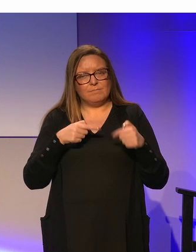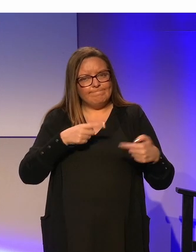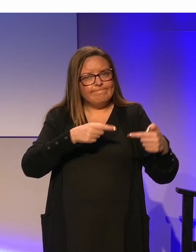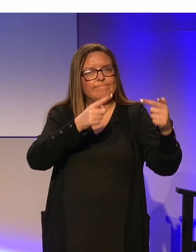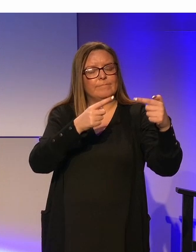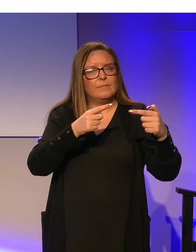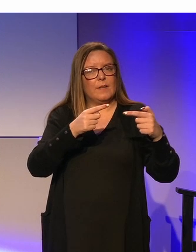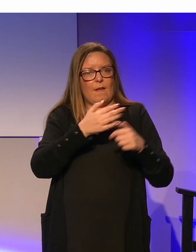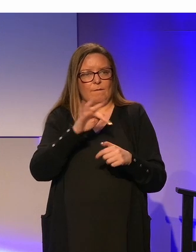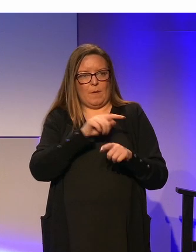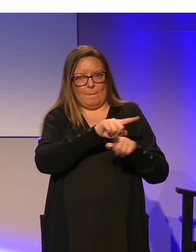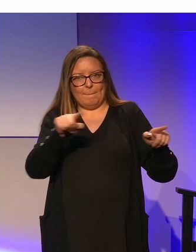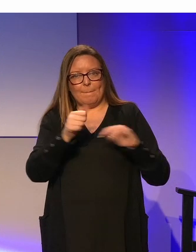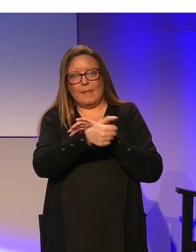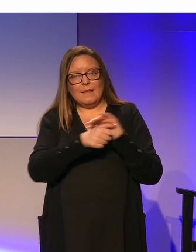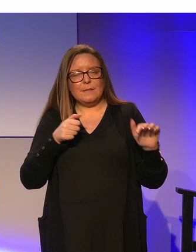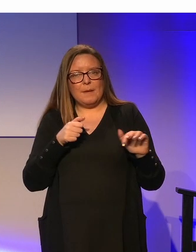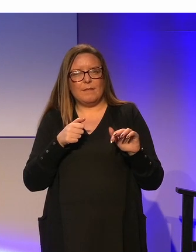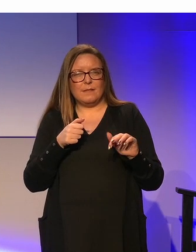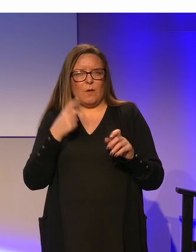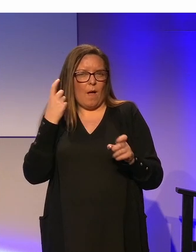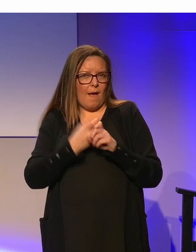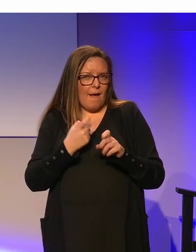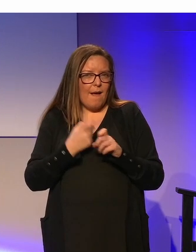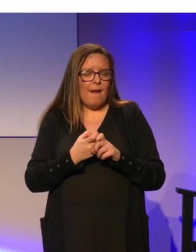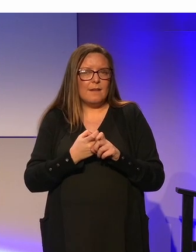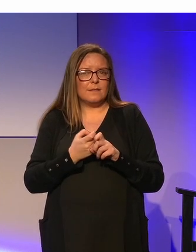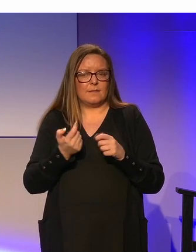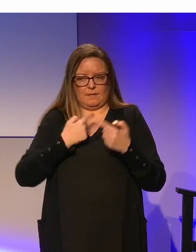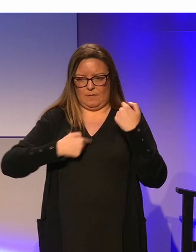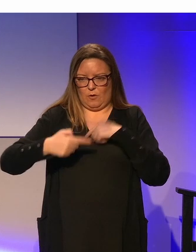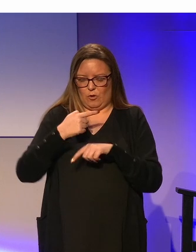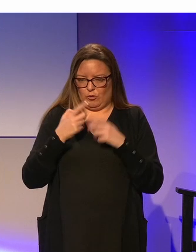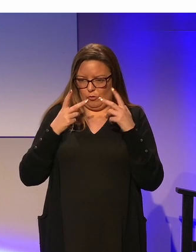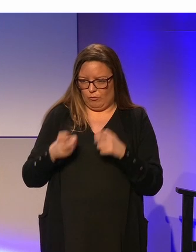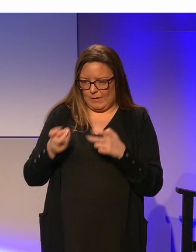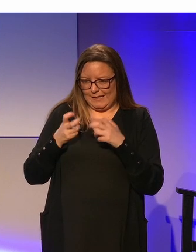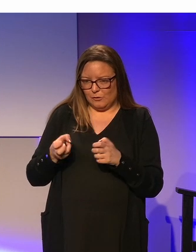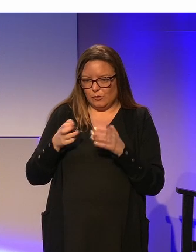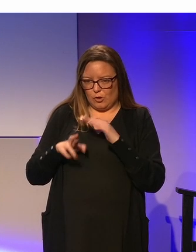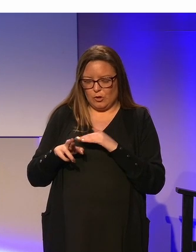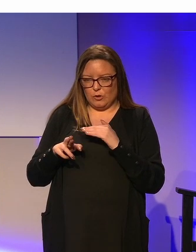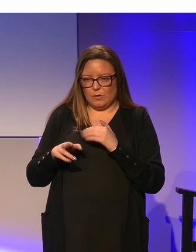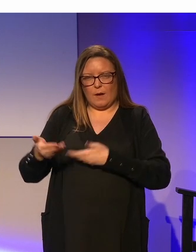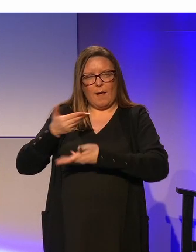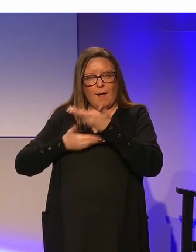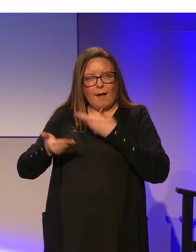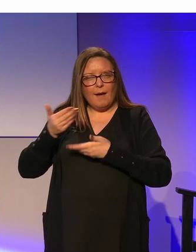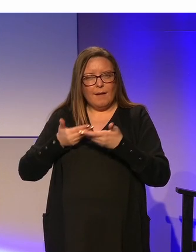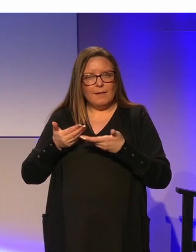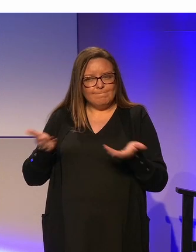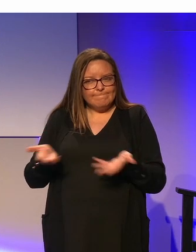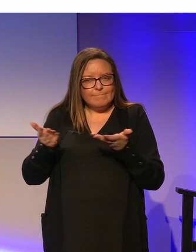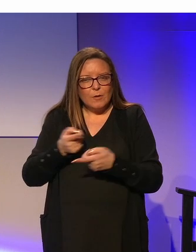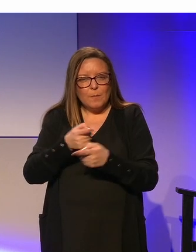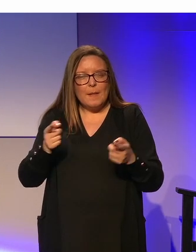those experiences. So it was hard for us as researchers to get our participants talking about